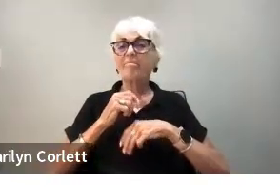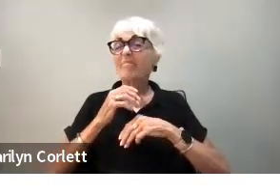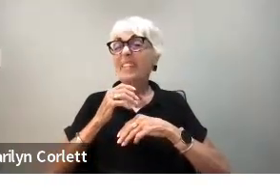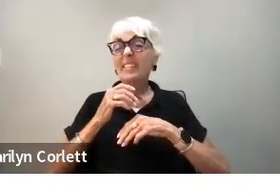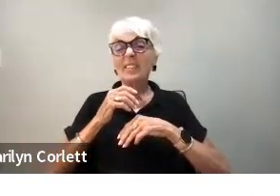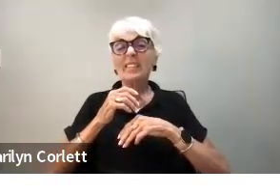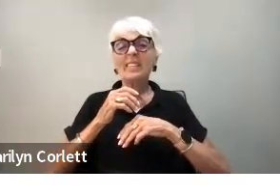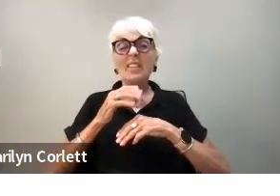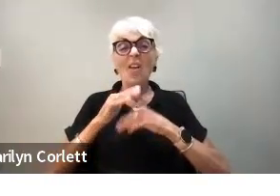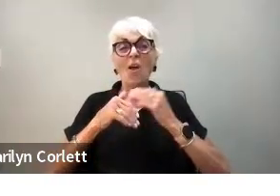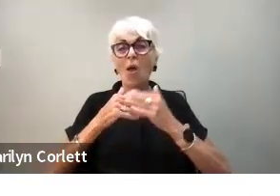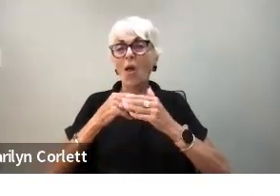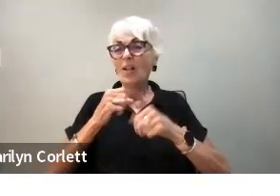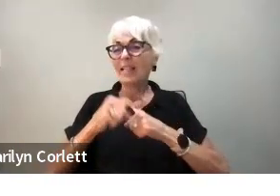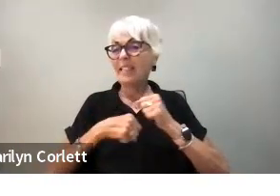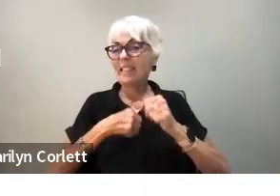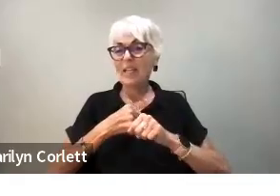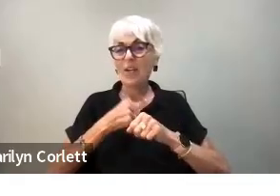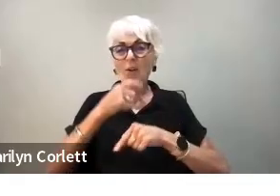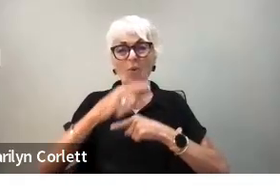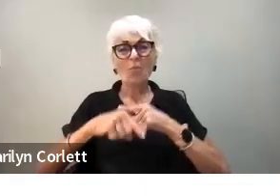round hobby,